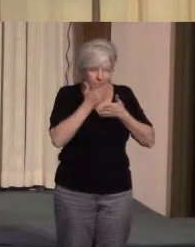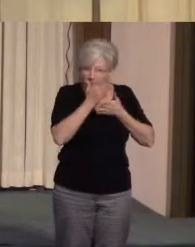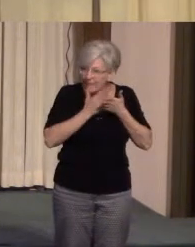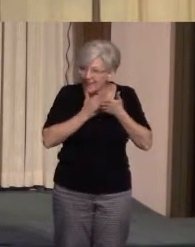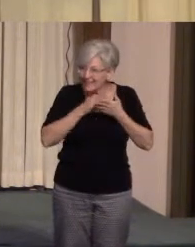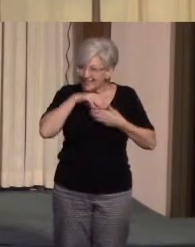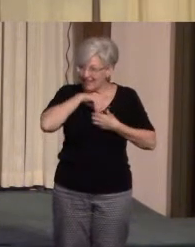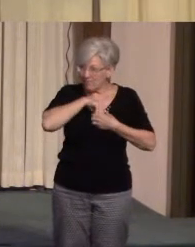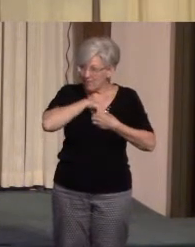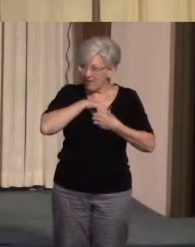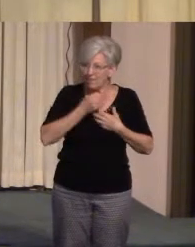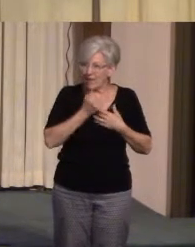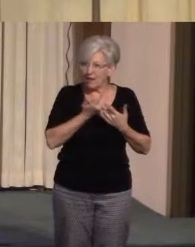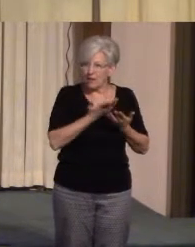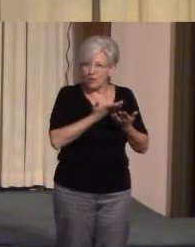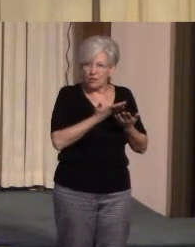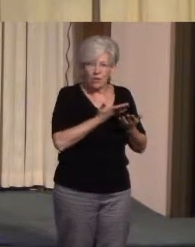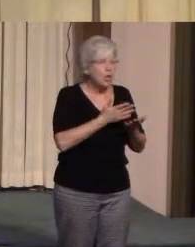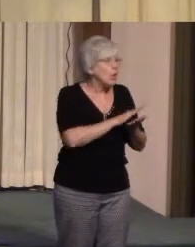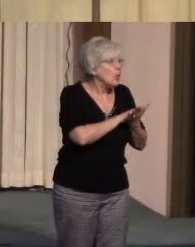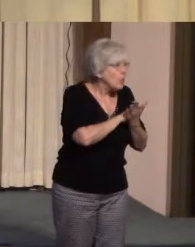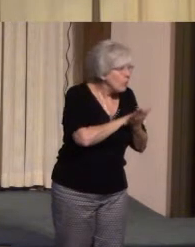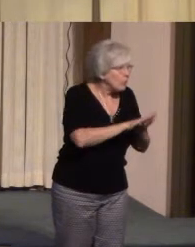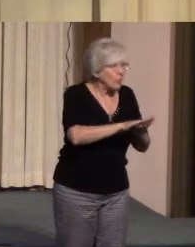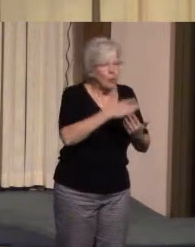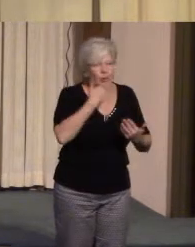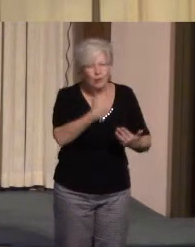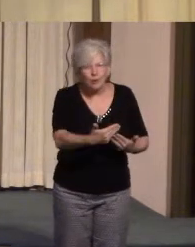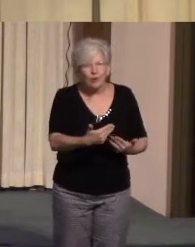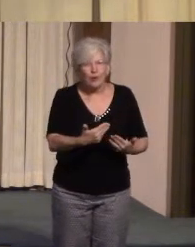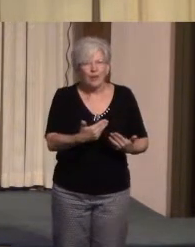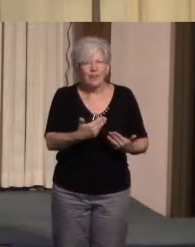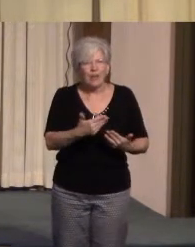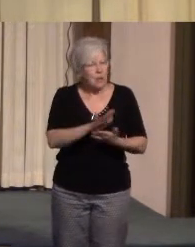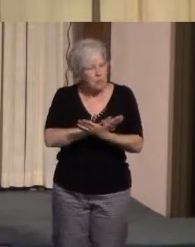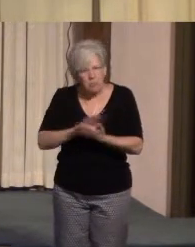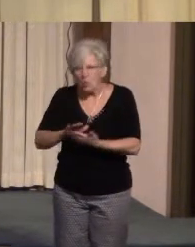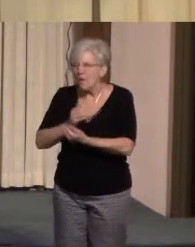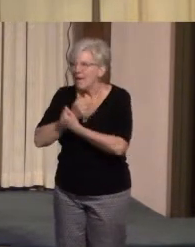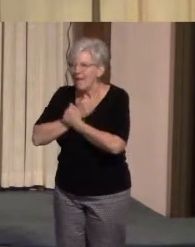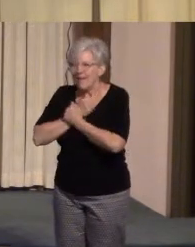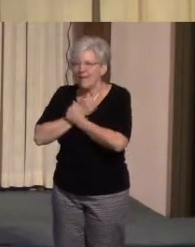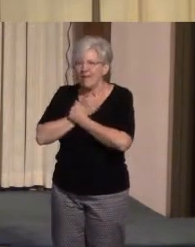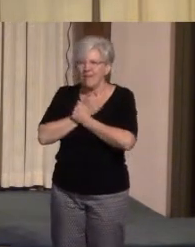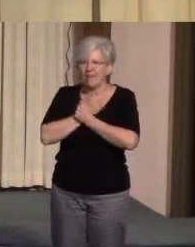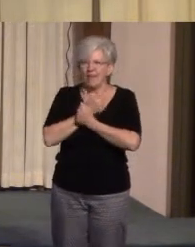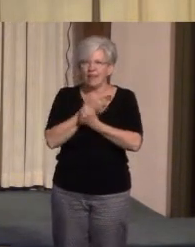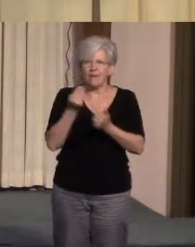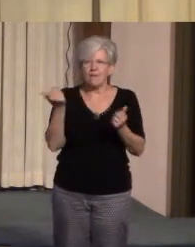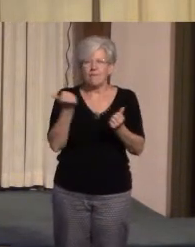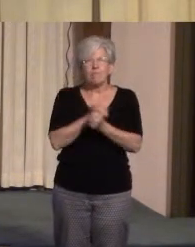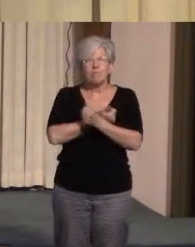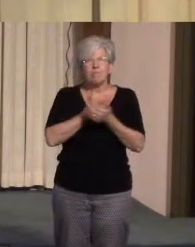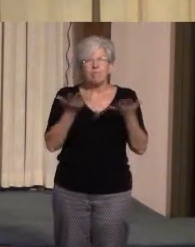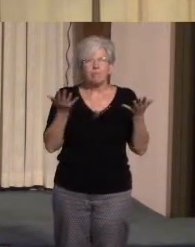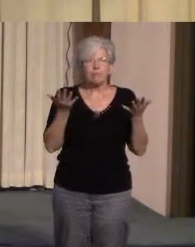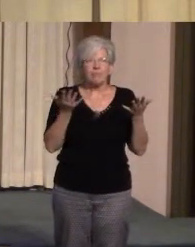is pure good, pure love, and everything that God would